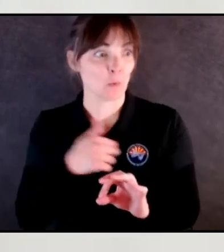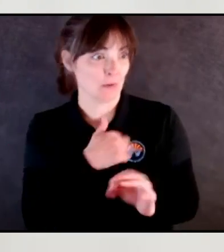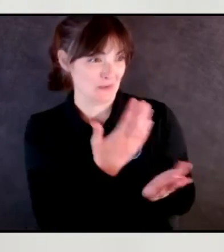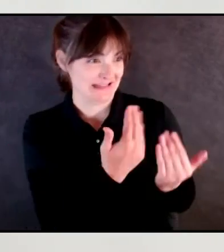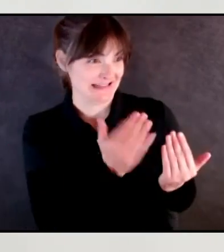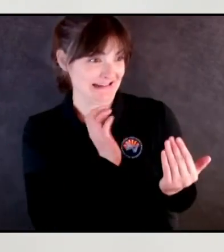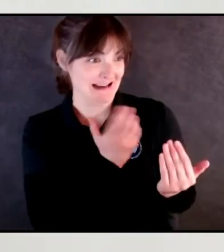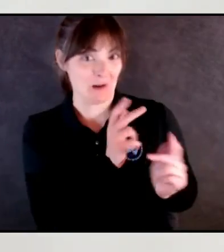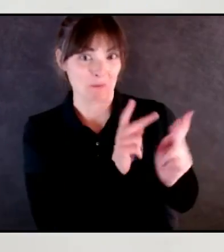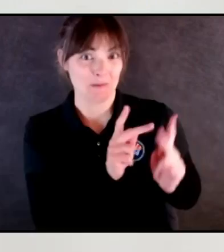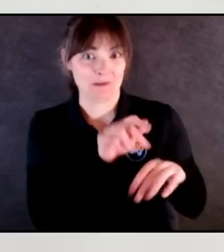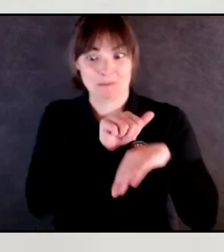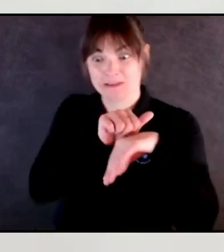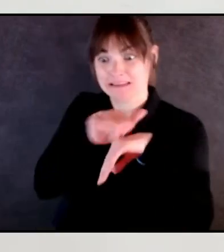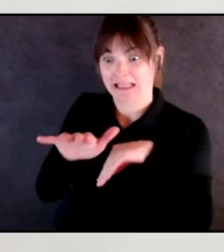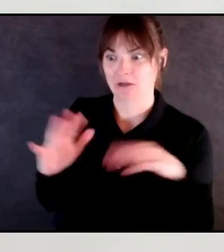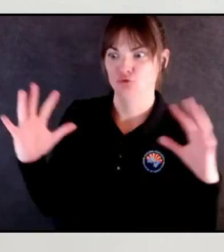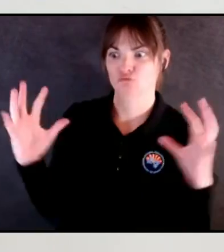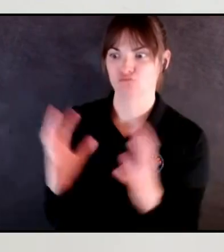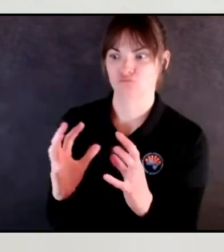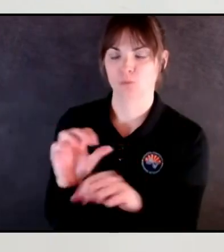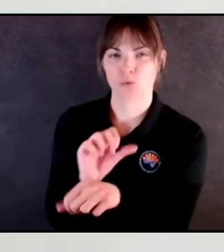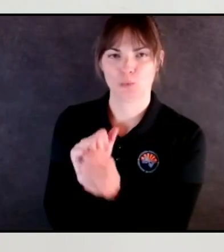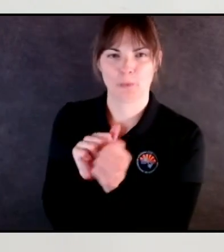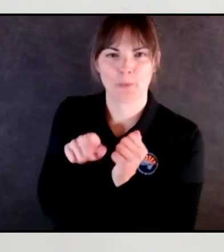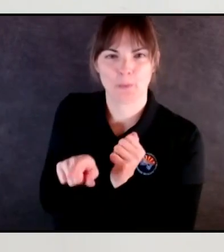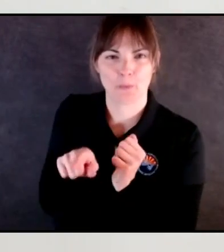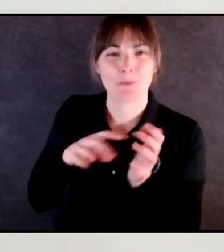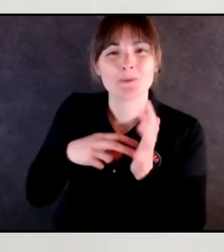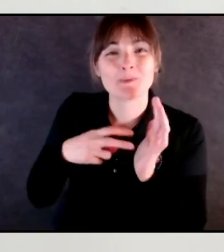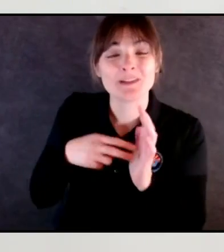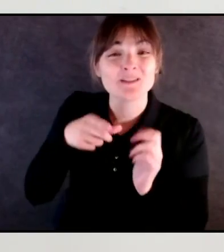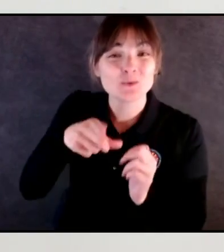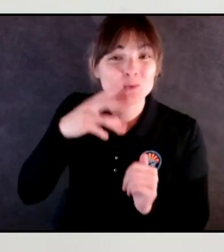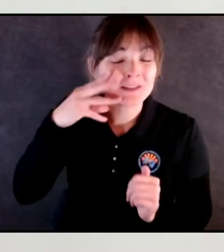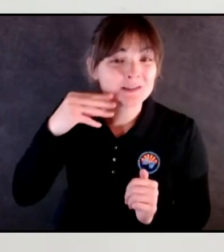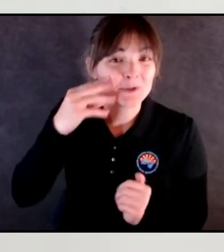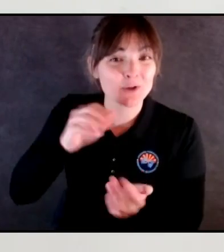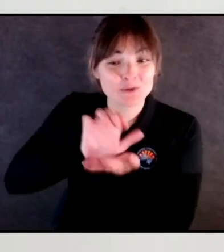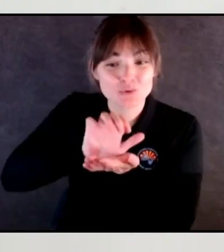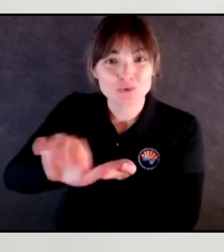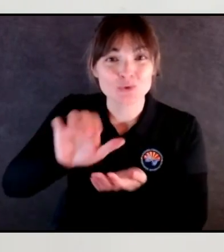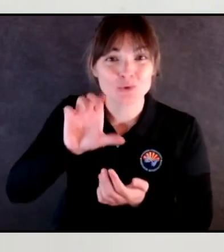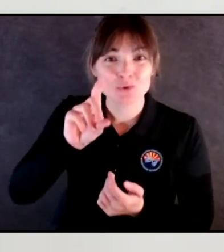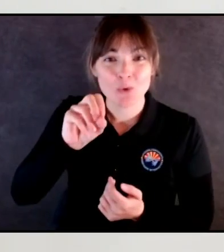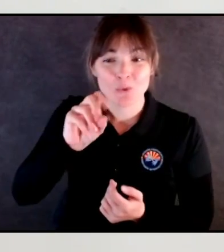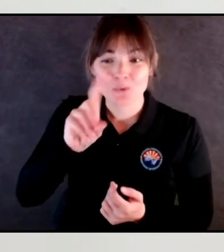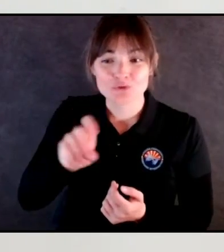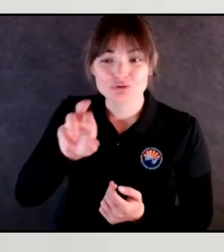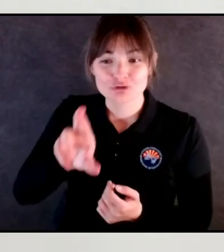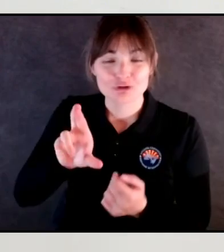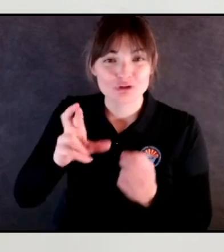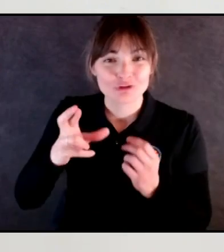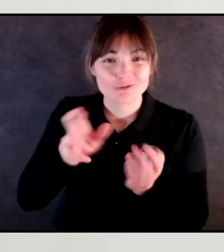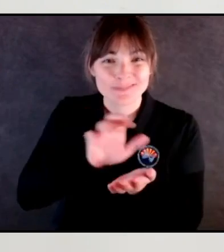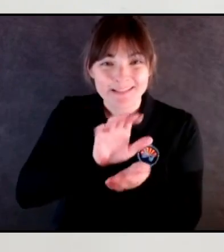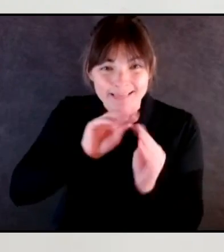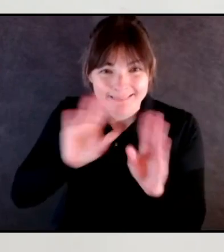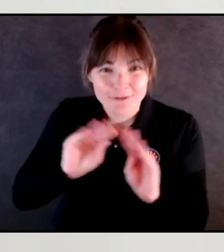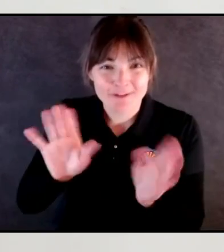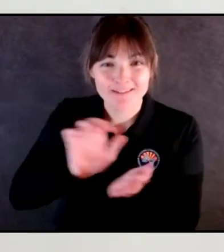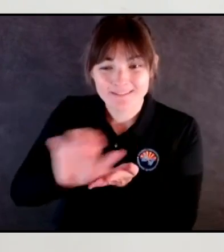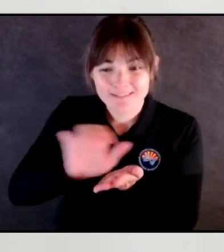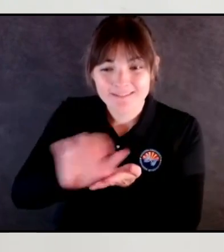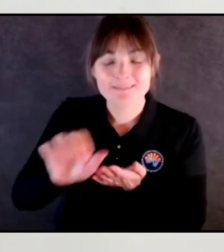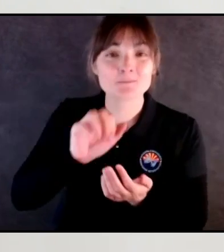So if you had dozer line or fence cut or anything like that during the fire, whenever the firefighters were trying